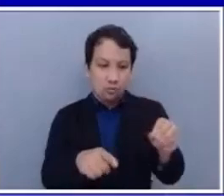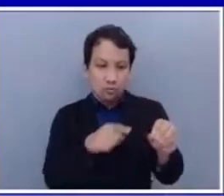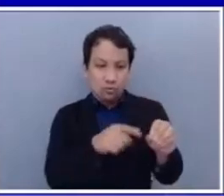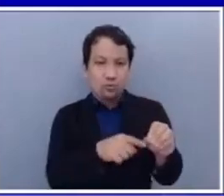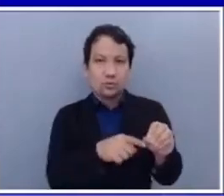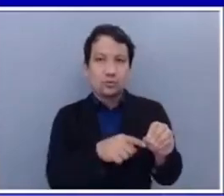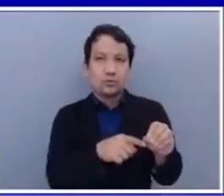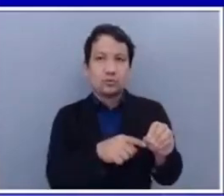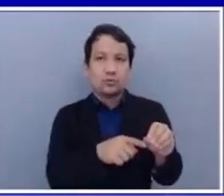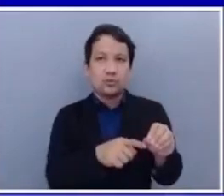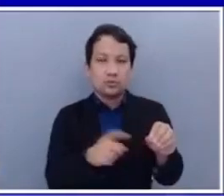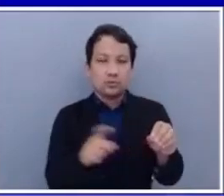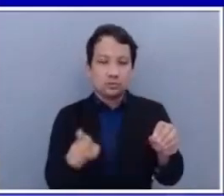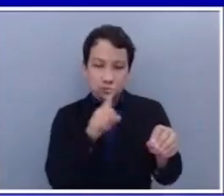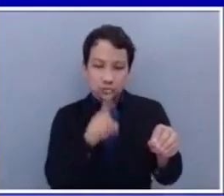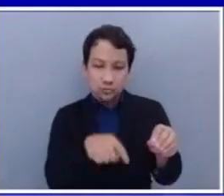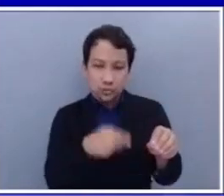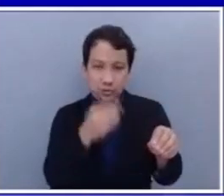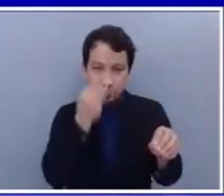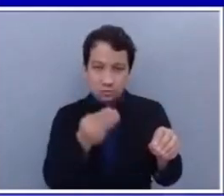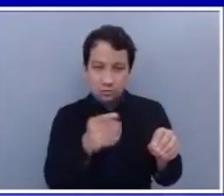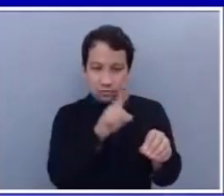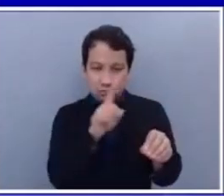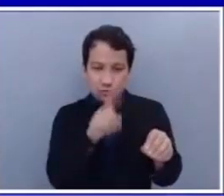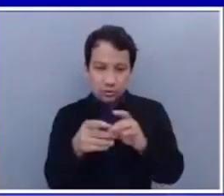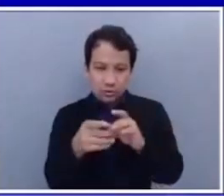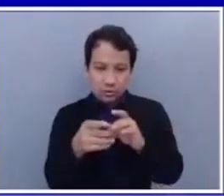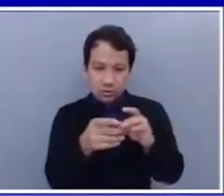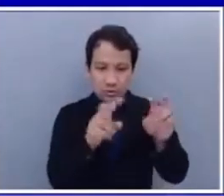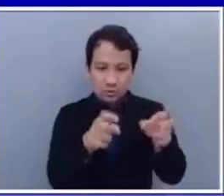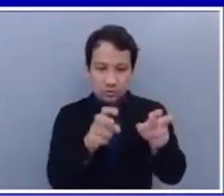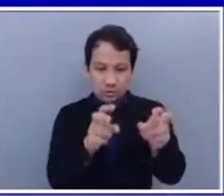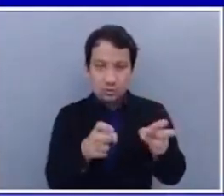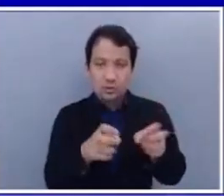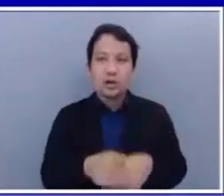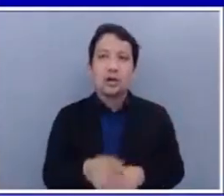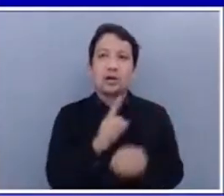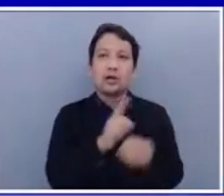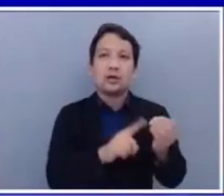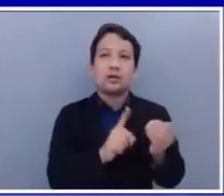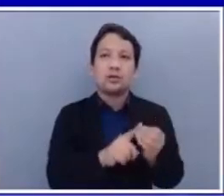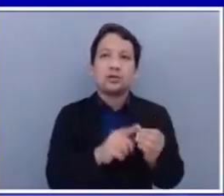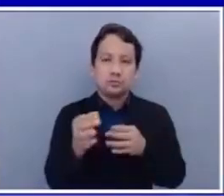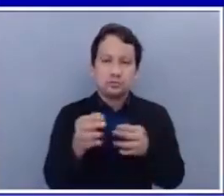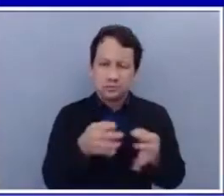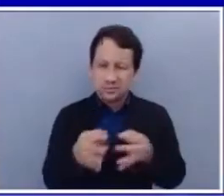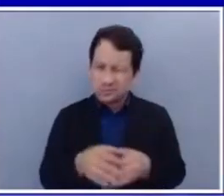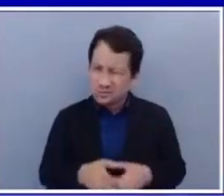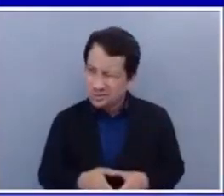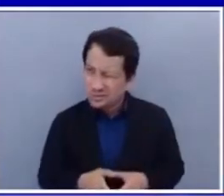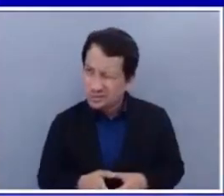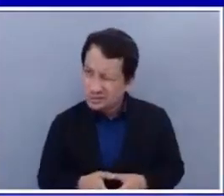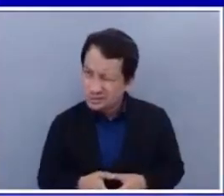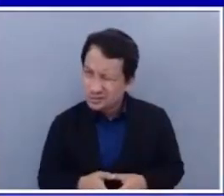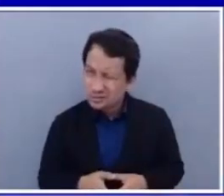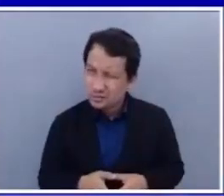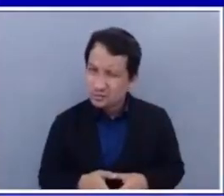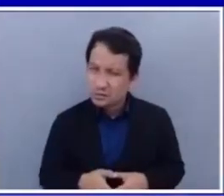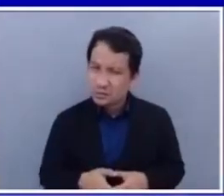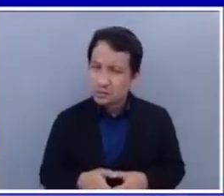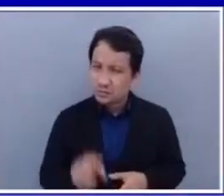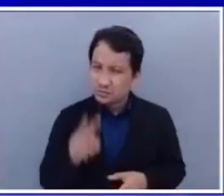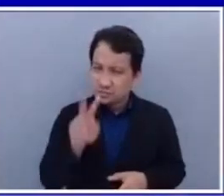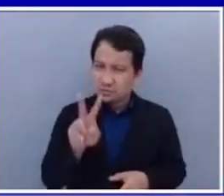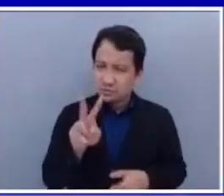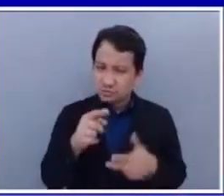three questions related to the subject. Please allow me to deliver first the two questions. Okay, are